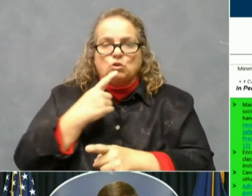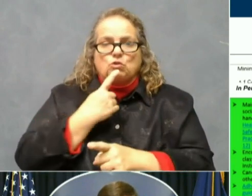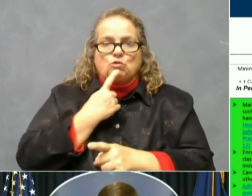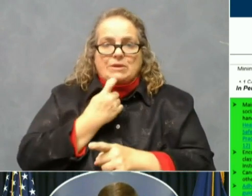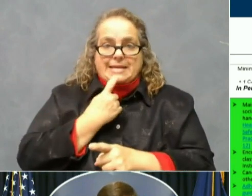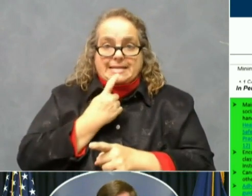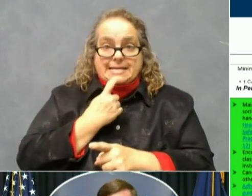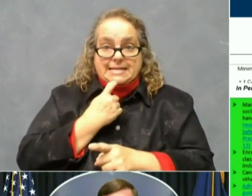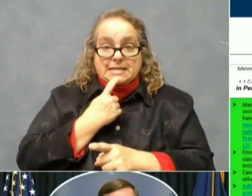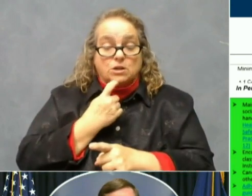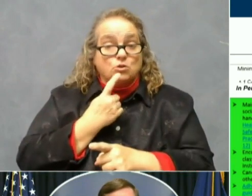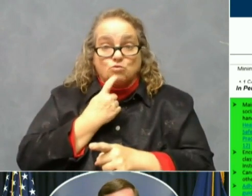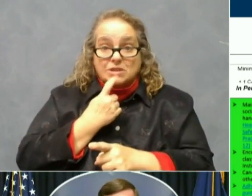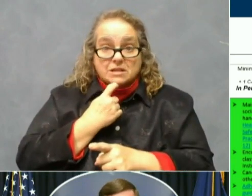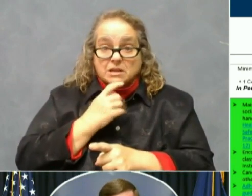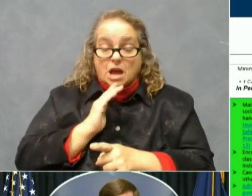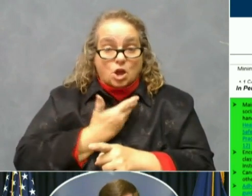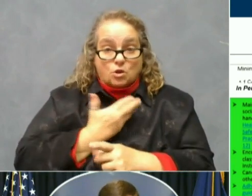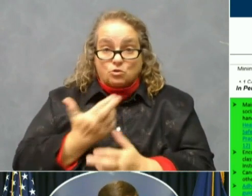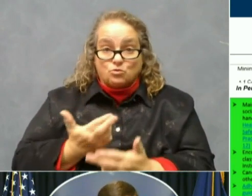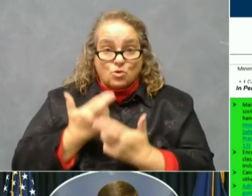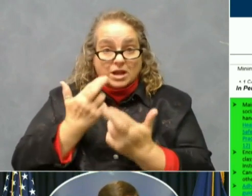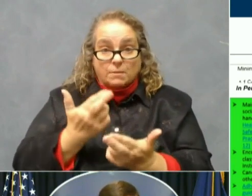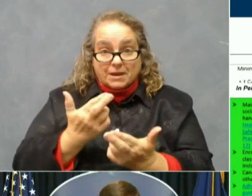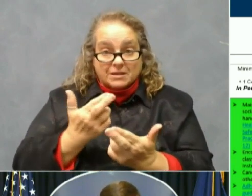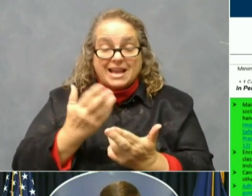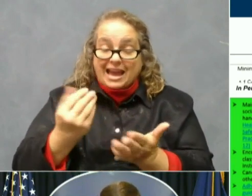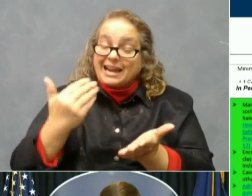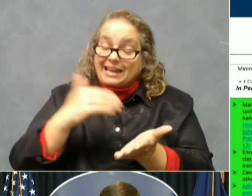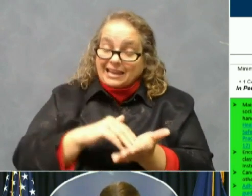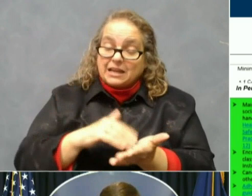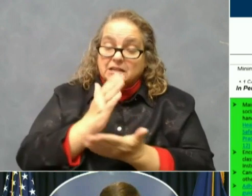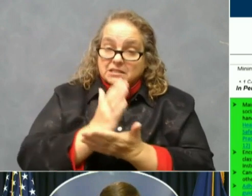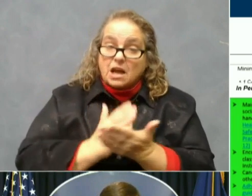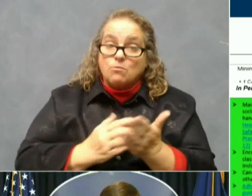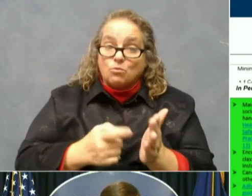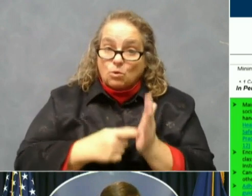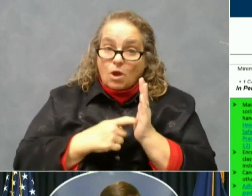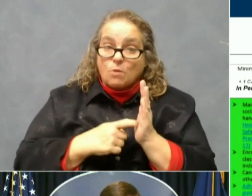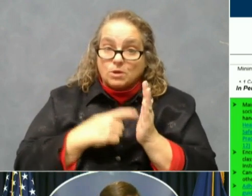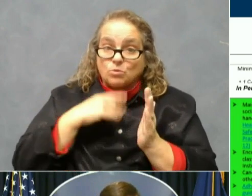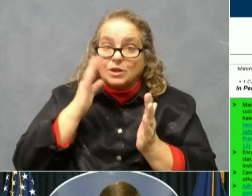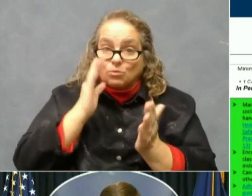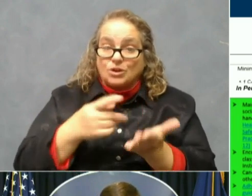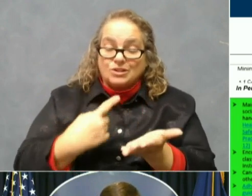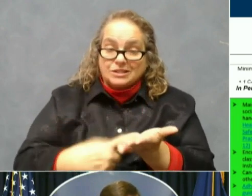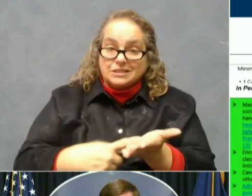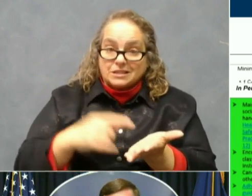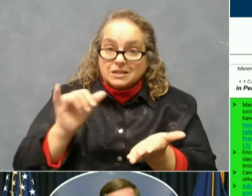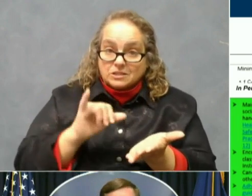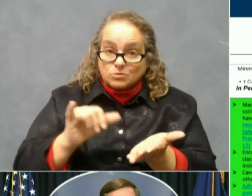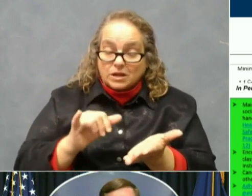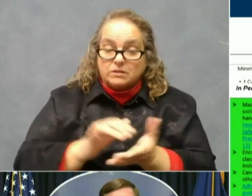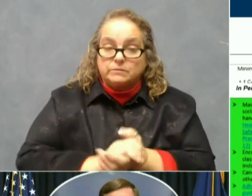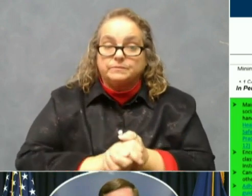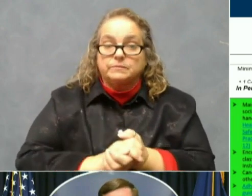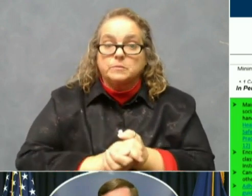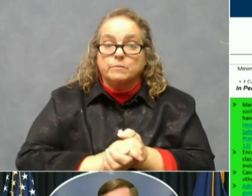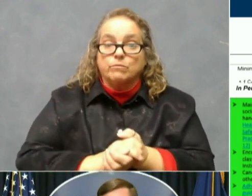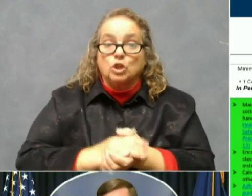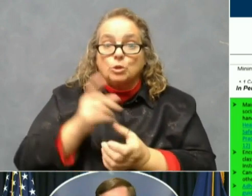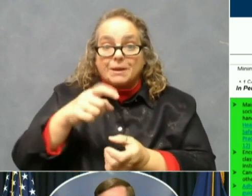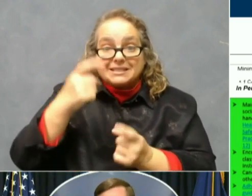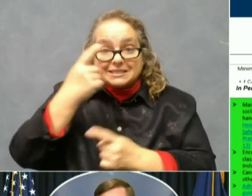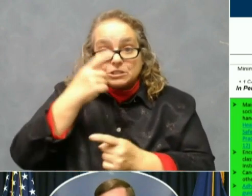recommendations, and again, there's going to be some requirements we will talk about as well, are that you consider remote